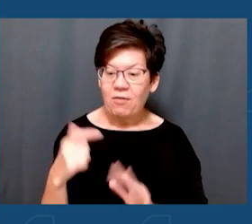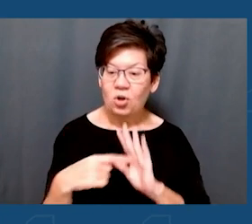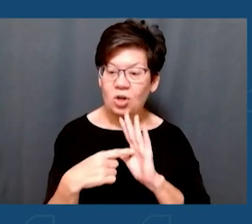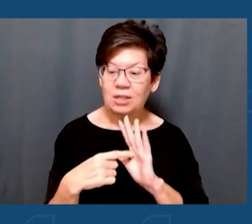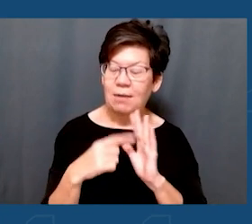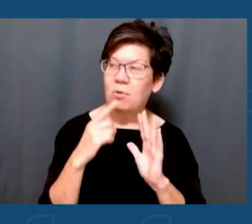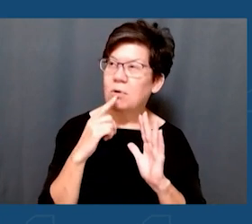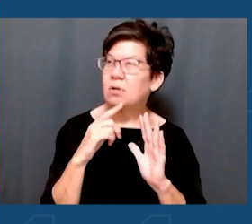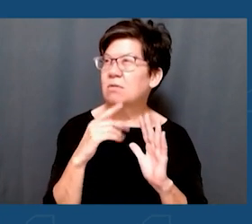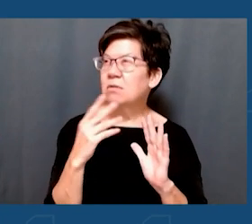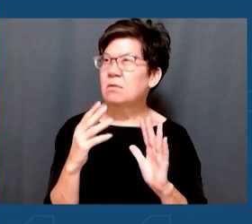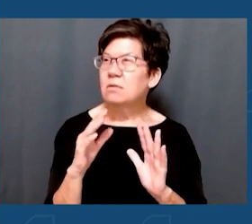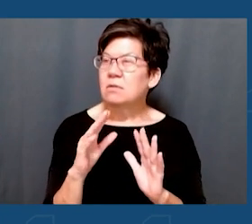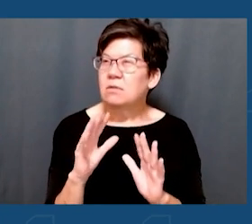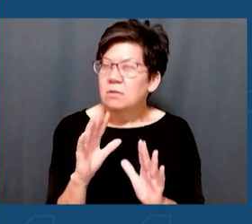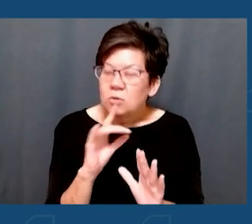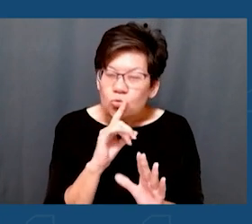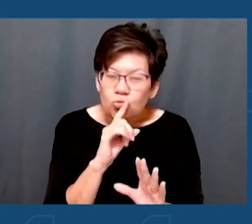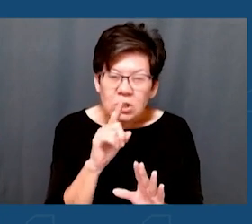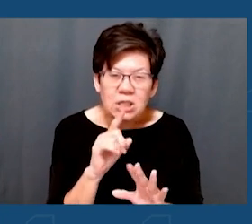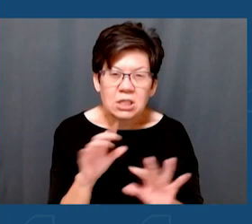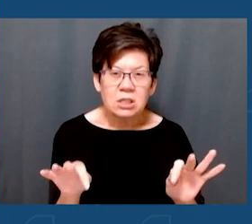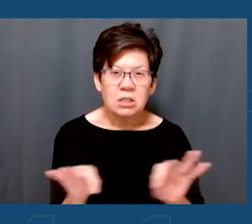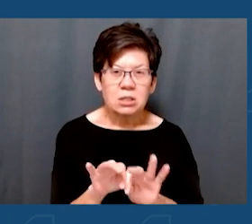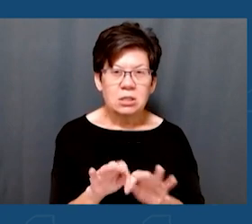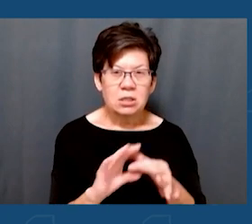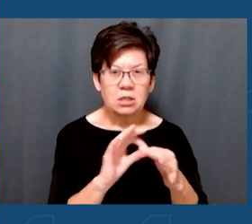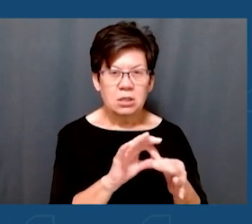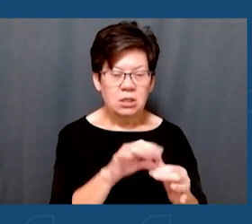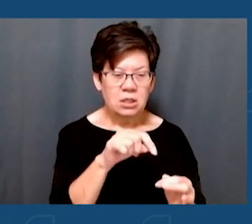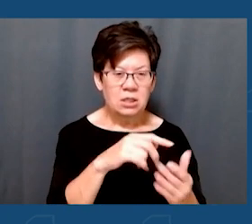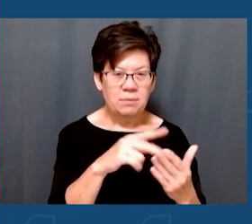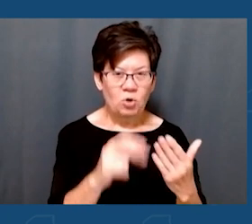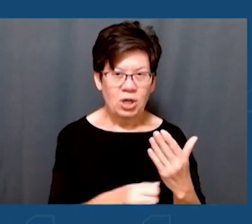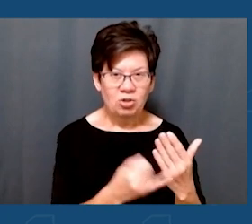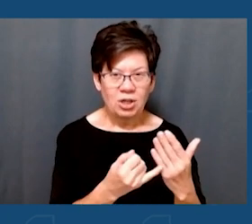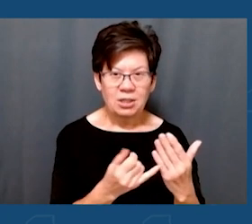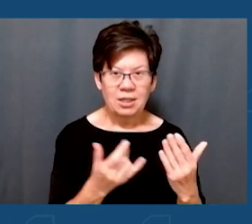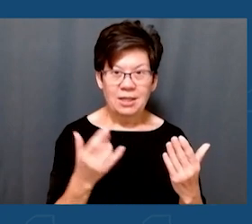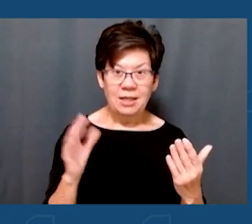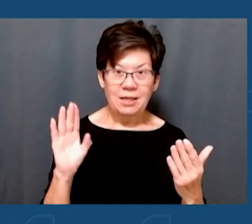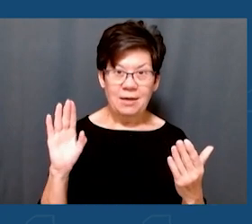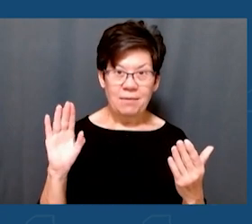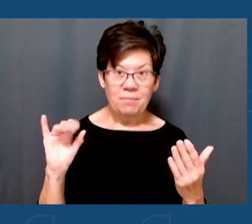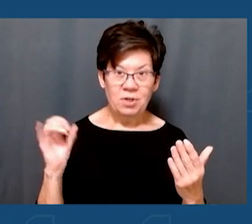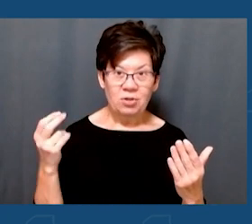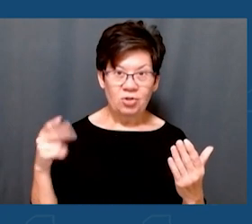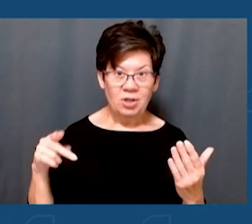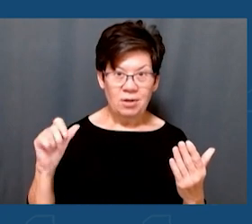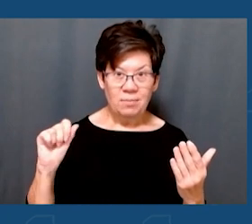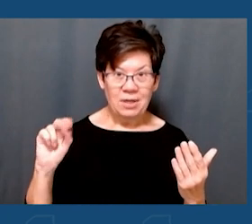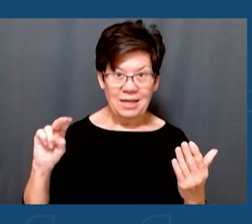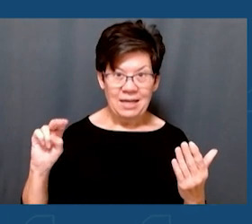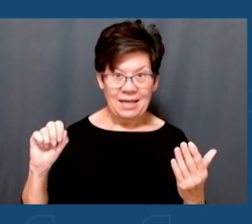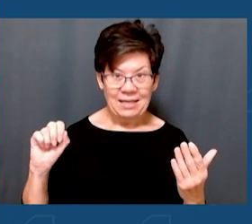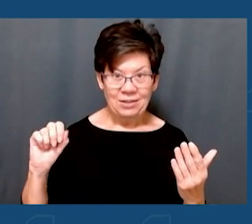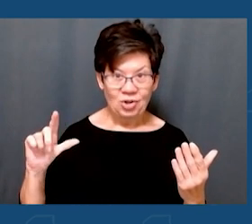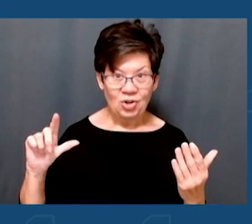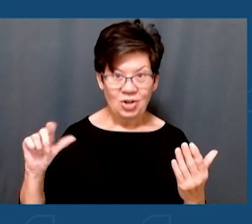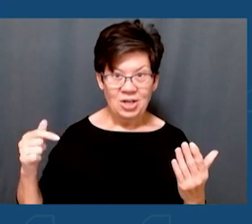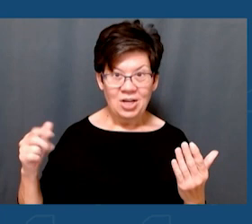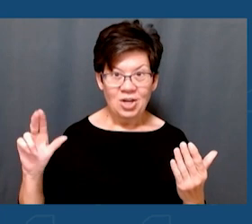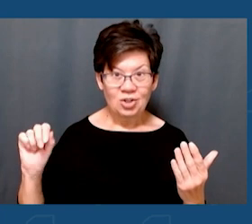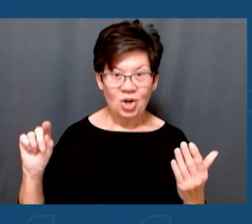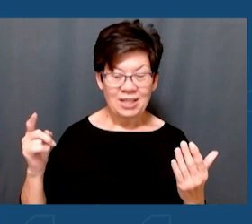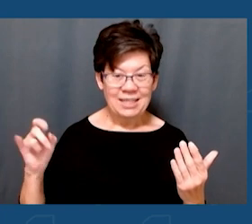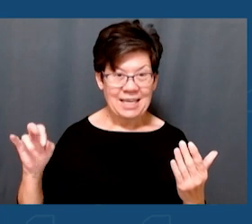real importance of this project is the fact that Bishop Angel Gautier came all